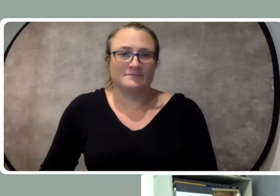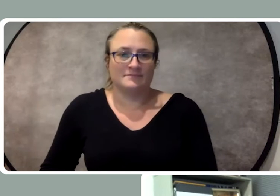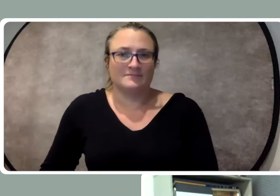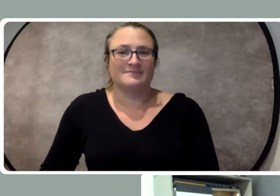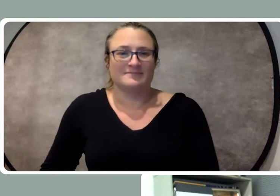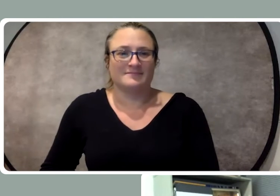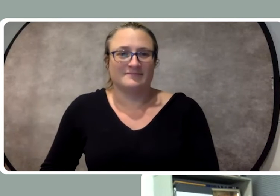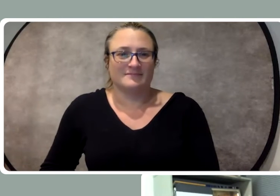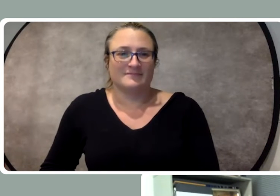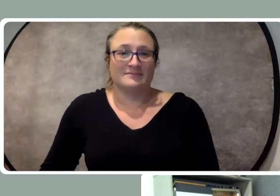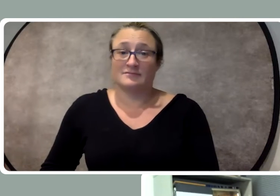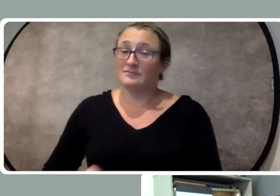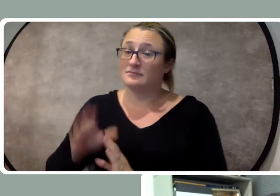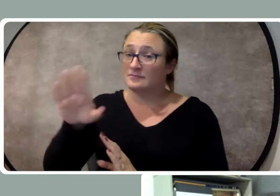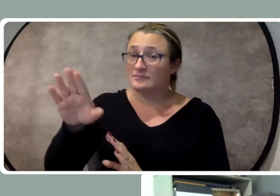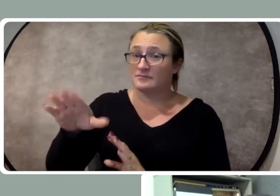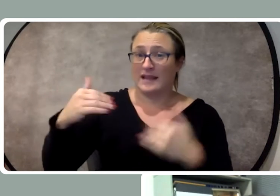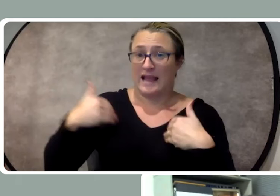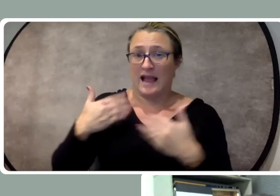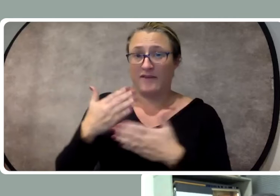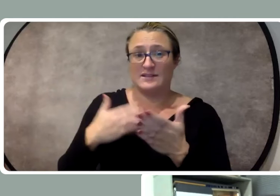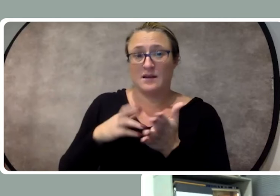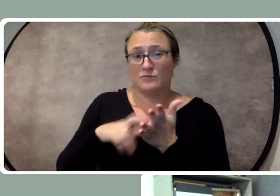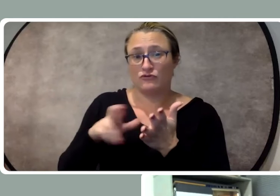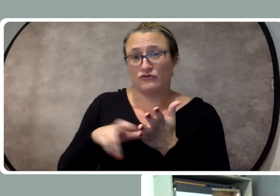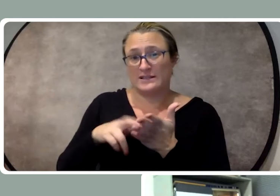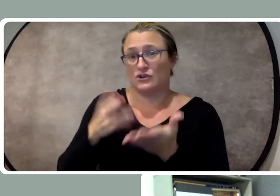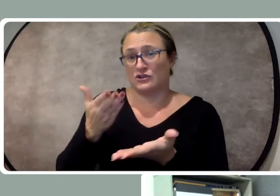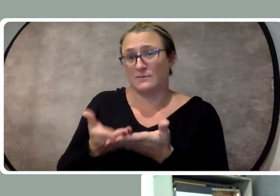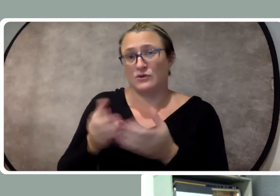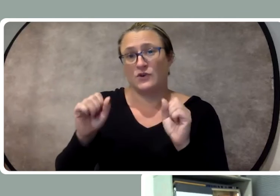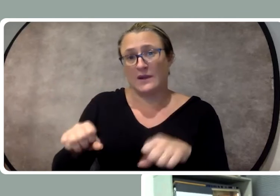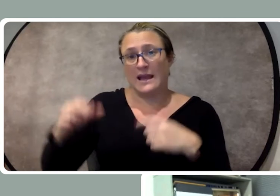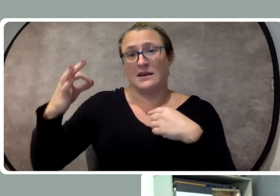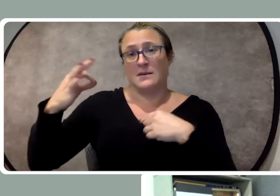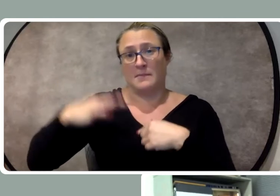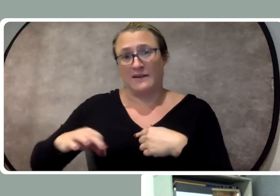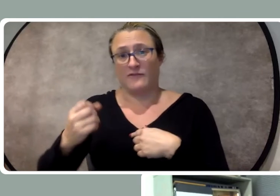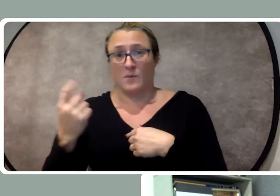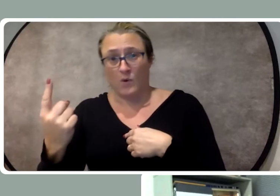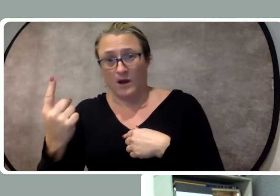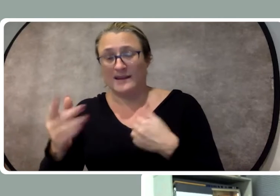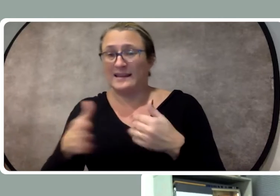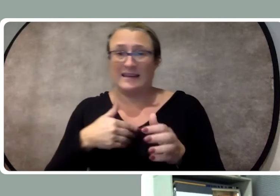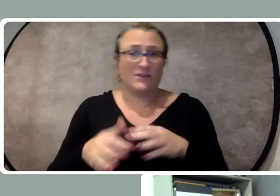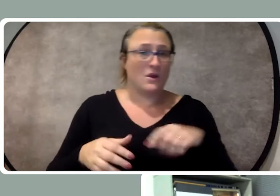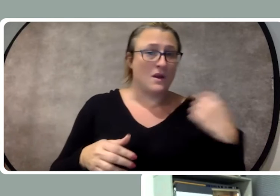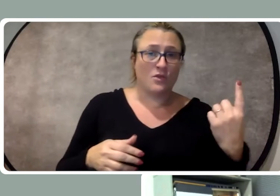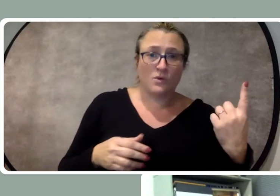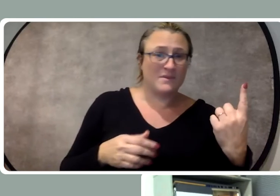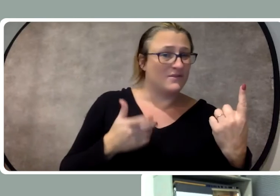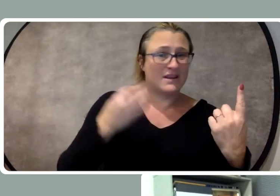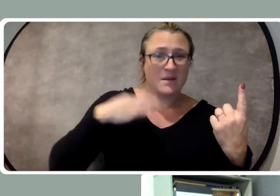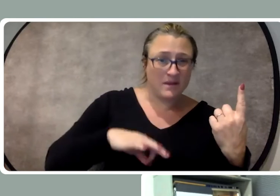Thank you. So there are some studies showing that you can benefit from one, even if you've gotten a different one before.